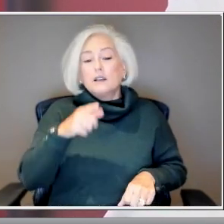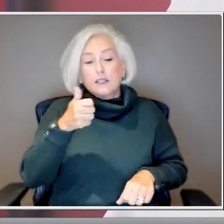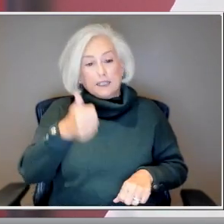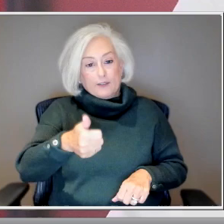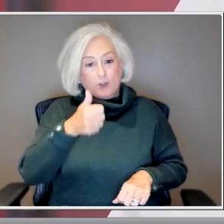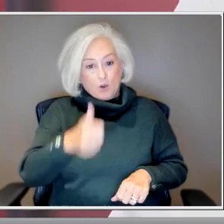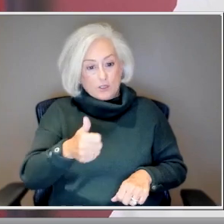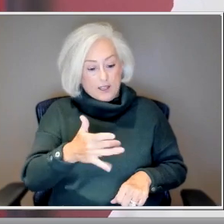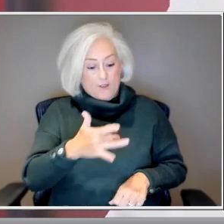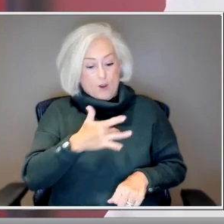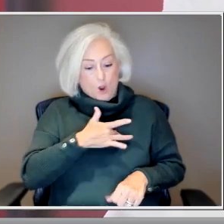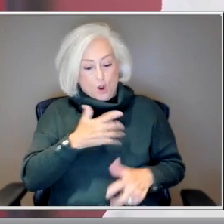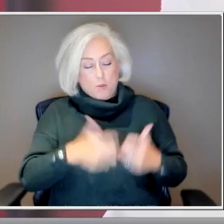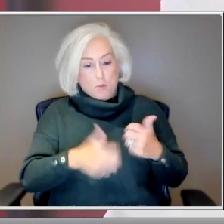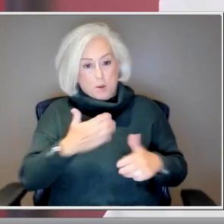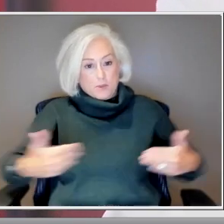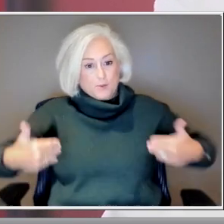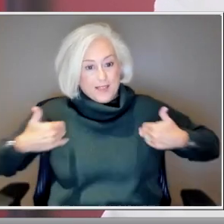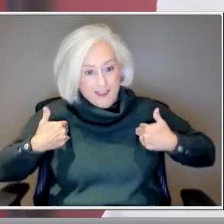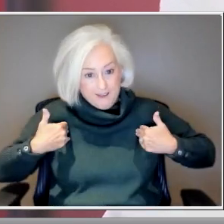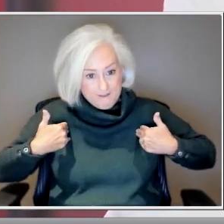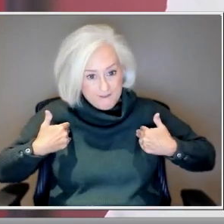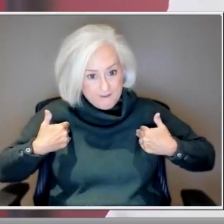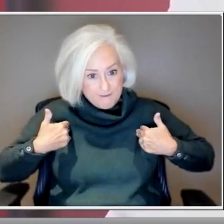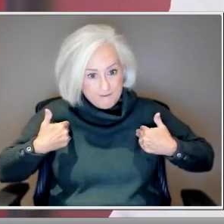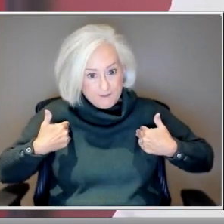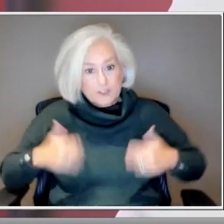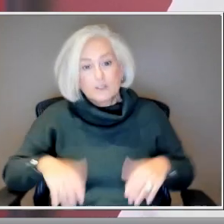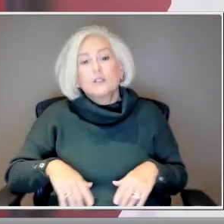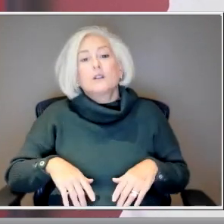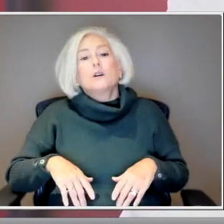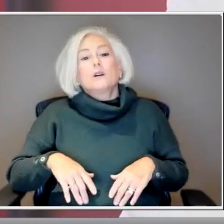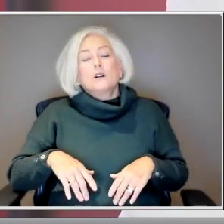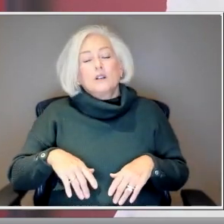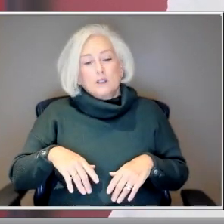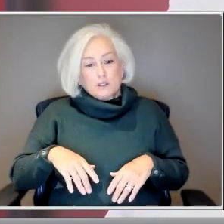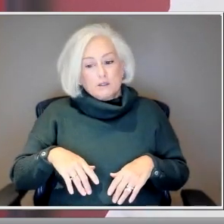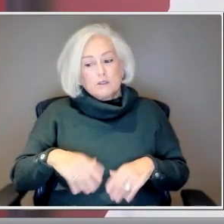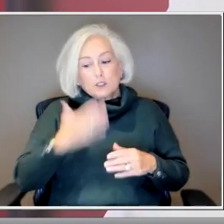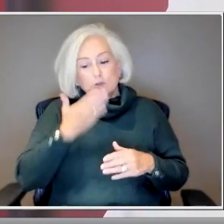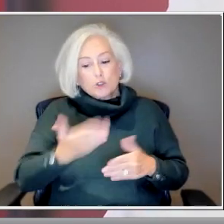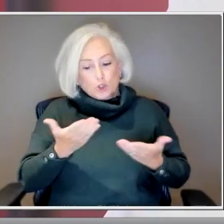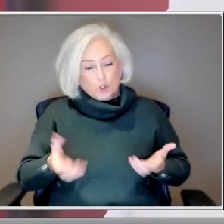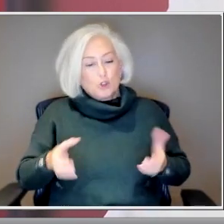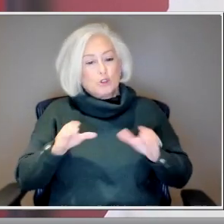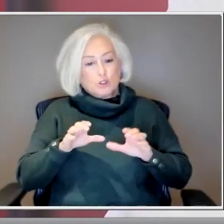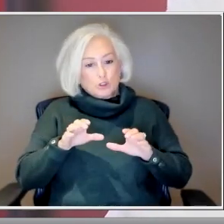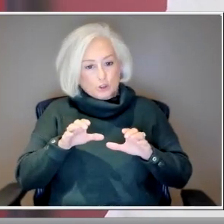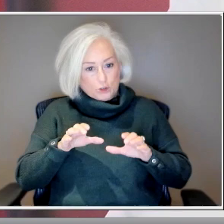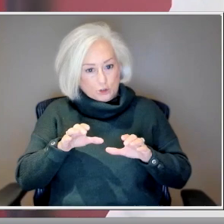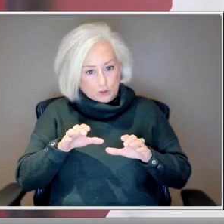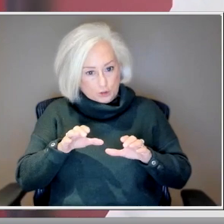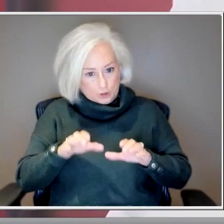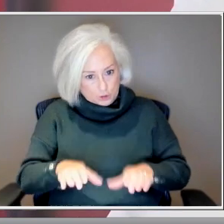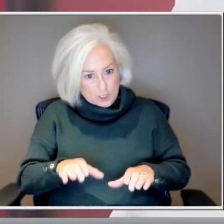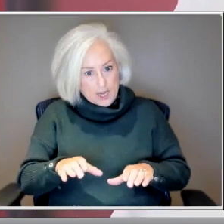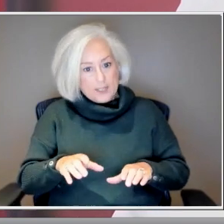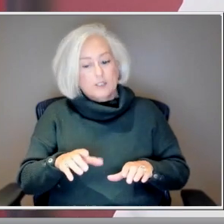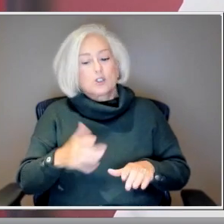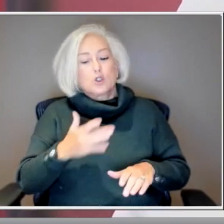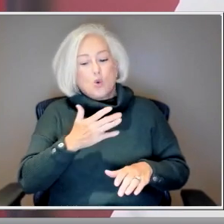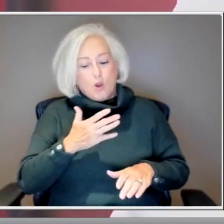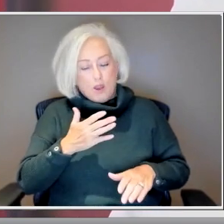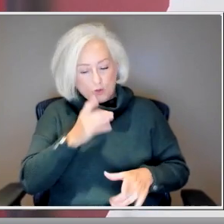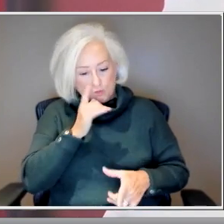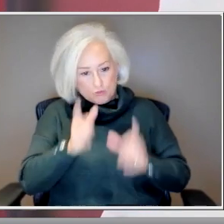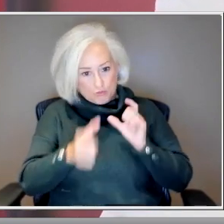conditions, and Dr. Pimentel mentioned one of the studies, it's very much more likely that you would have arrhythmias, so you have to be cognizant. So if you already